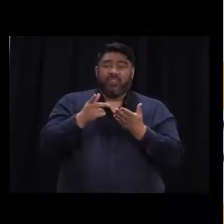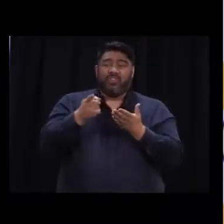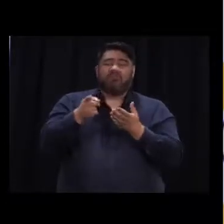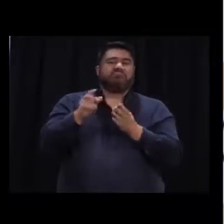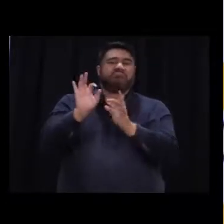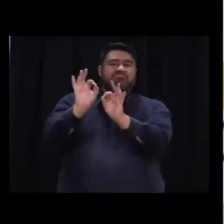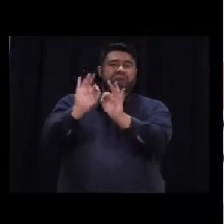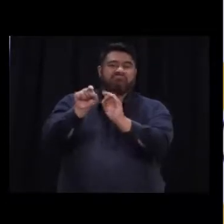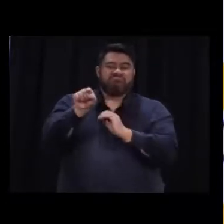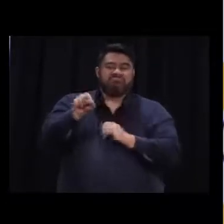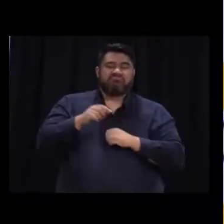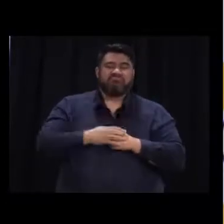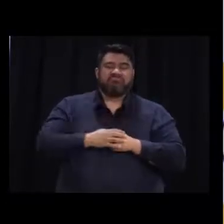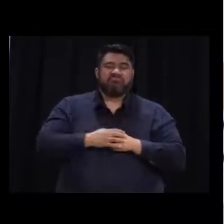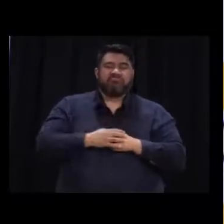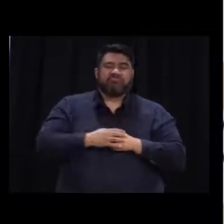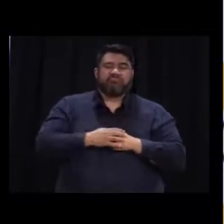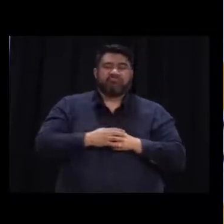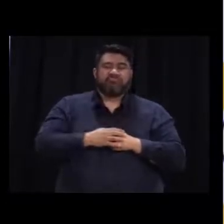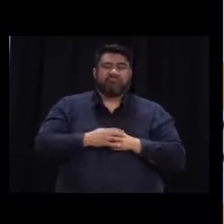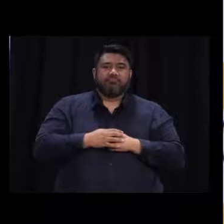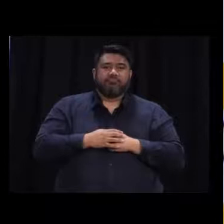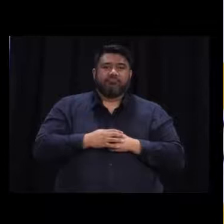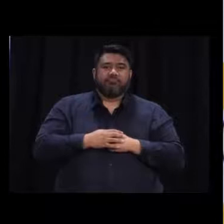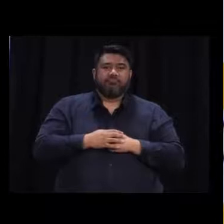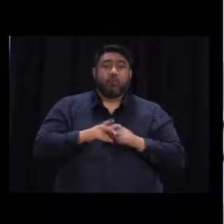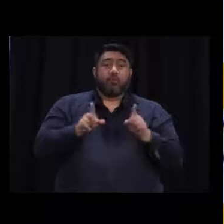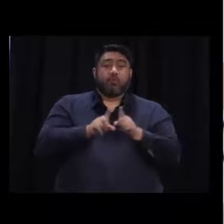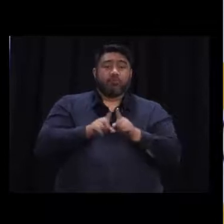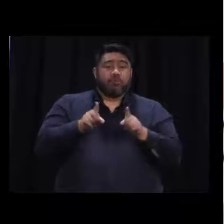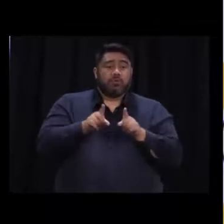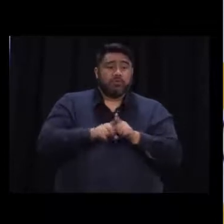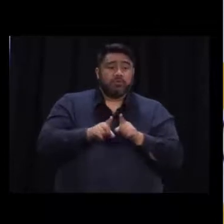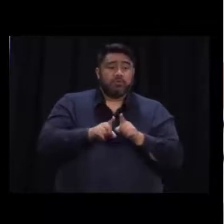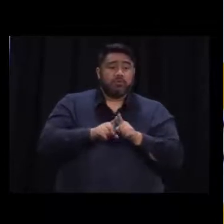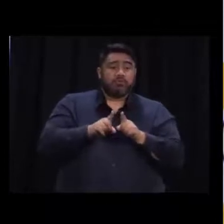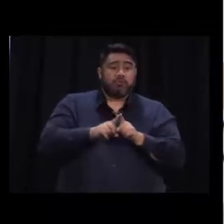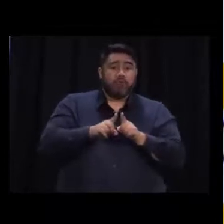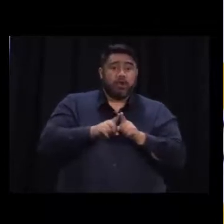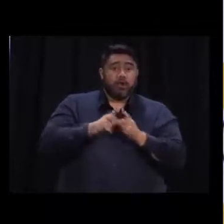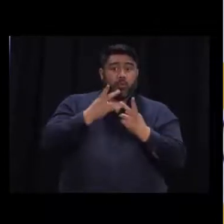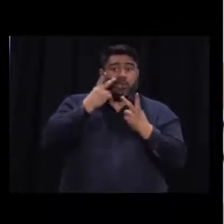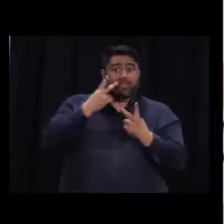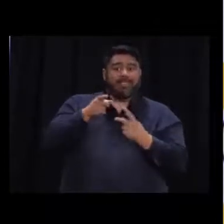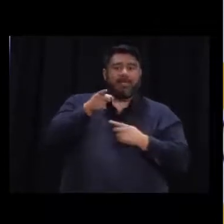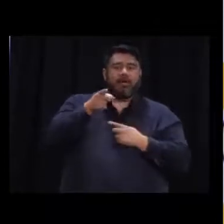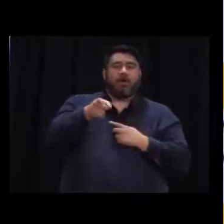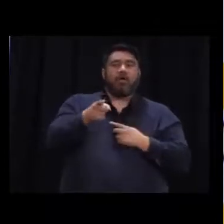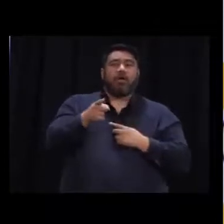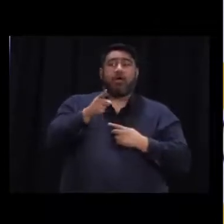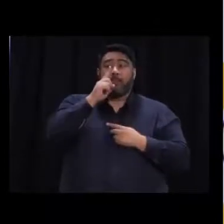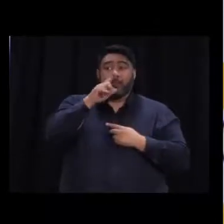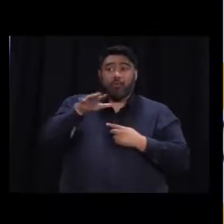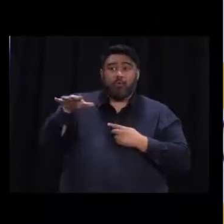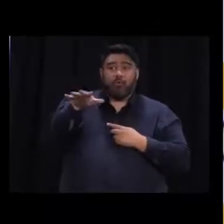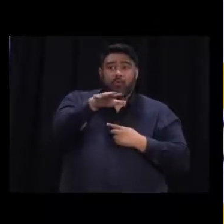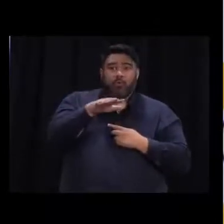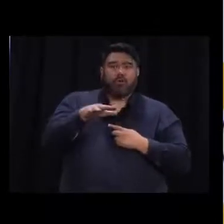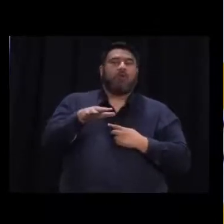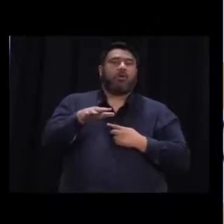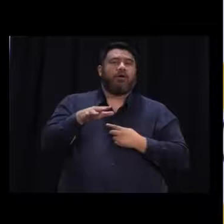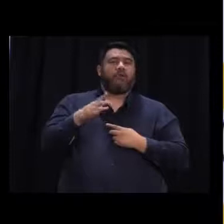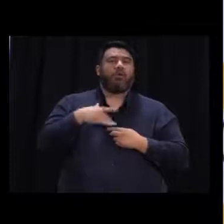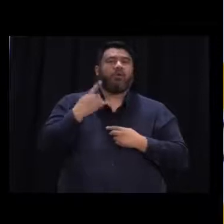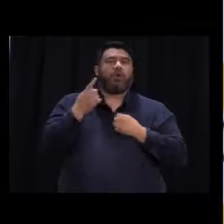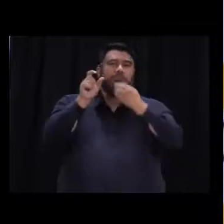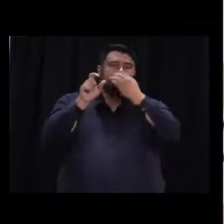sample from Warkworth and had enough of a match on the whole genome sequence to show the link to the current outbreak. It's likely this was someone who